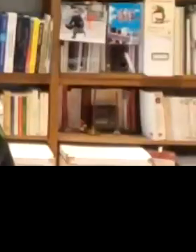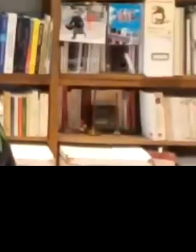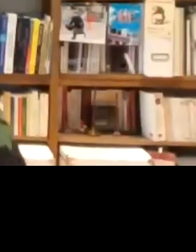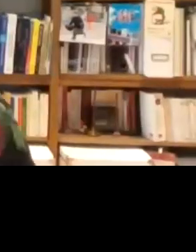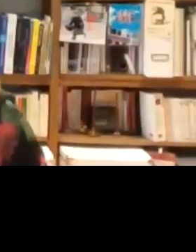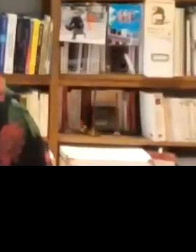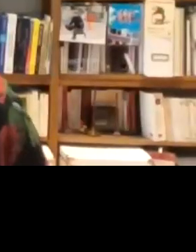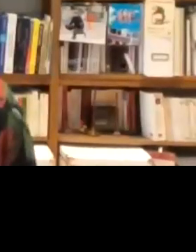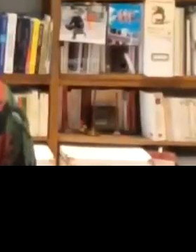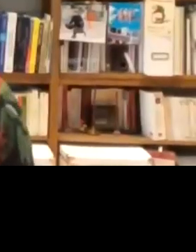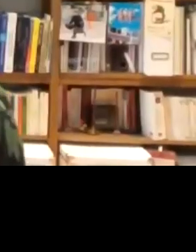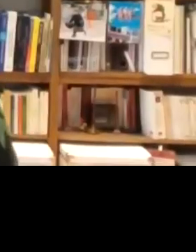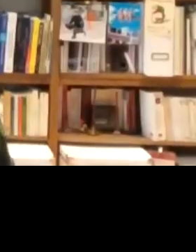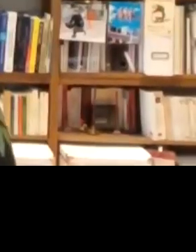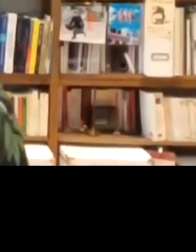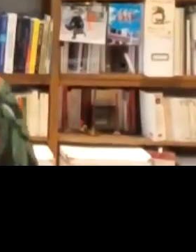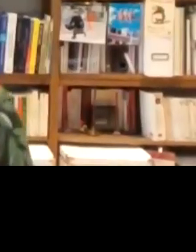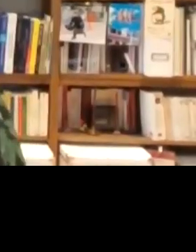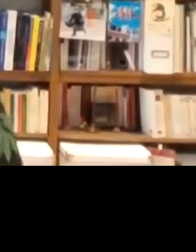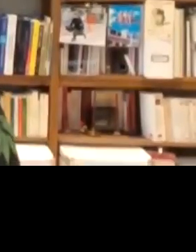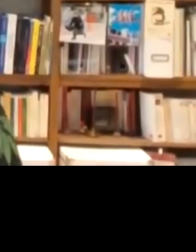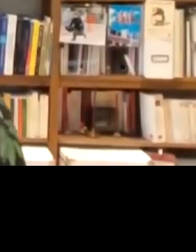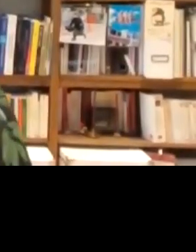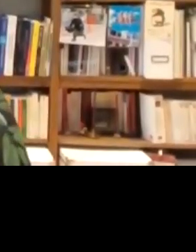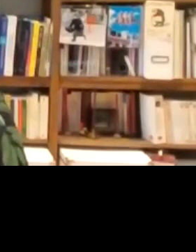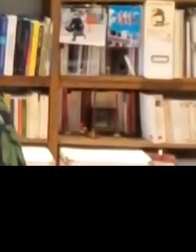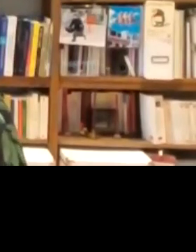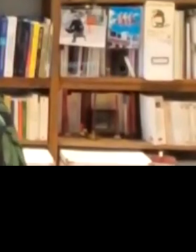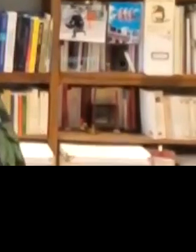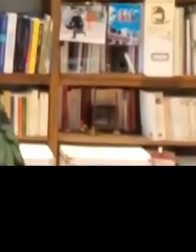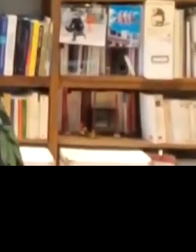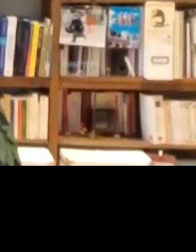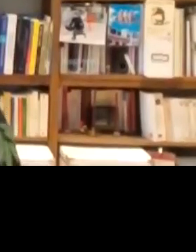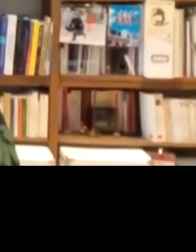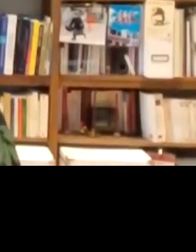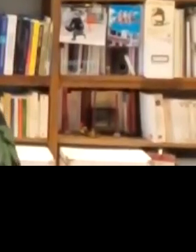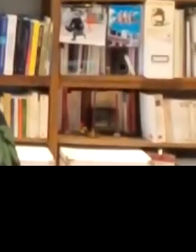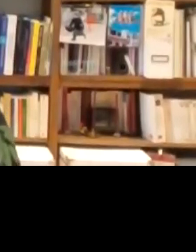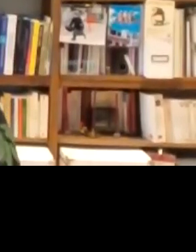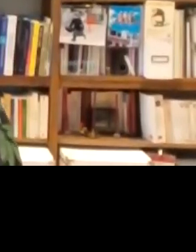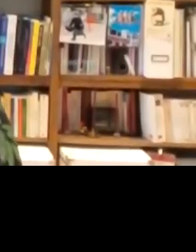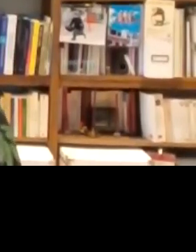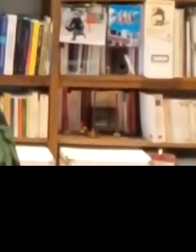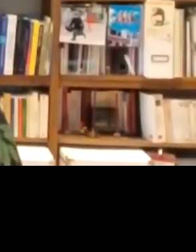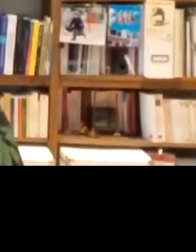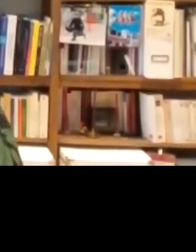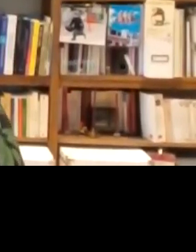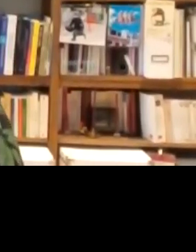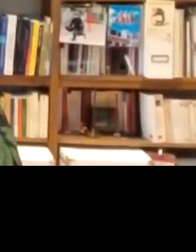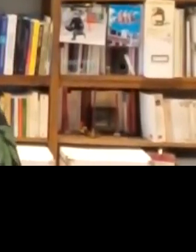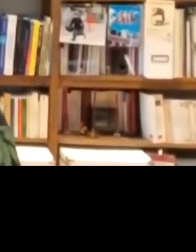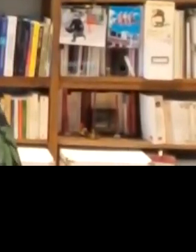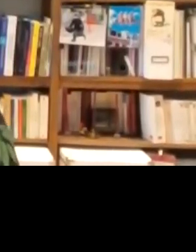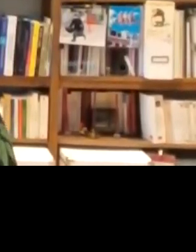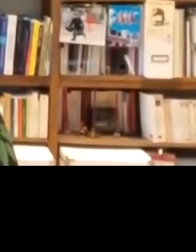Well, thank you very much, Rayanne, and thank you, Benedict. It's always a pleasure to have the possibility of